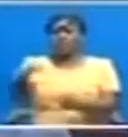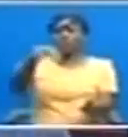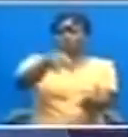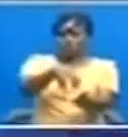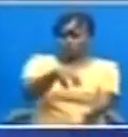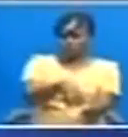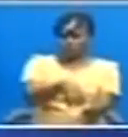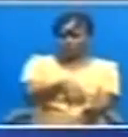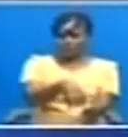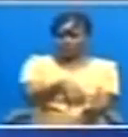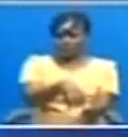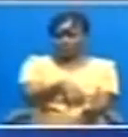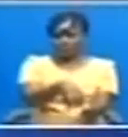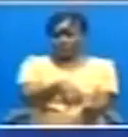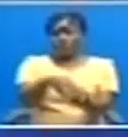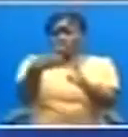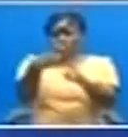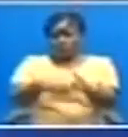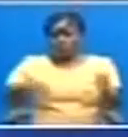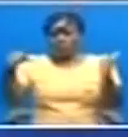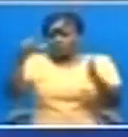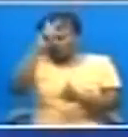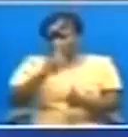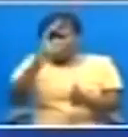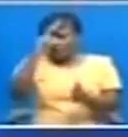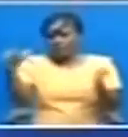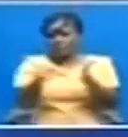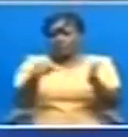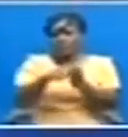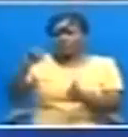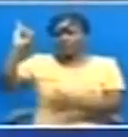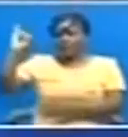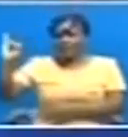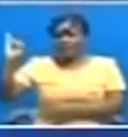scenario from the matter, the serious matter of the ICC,